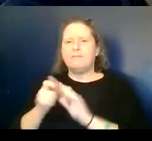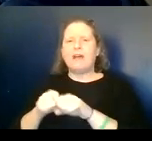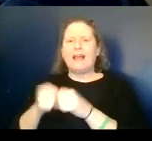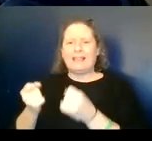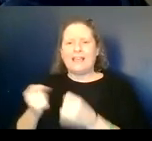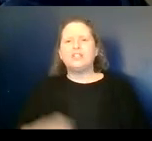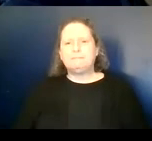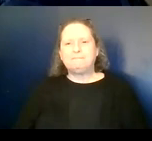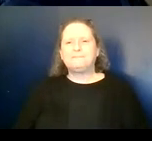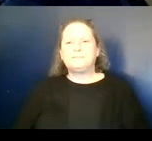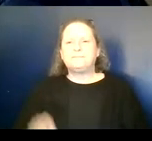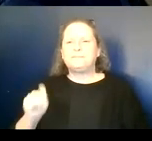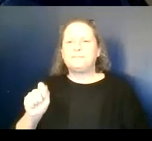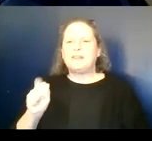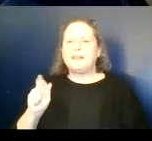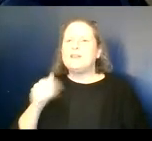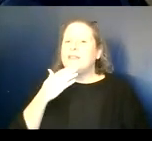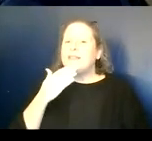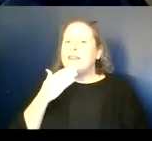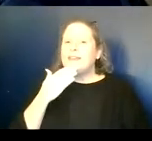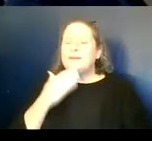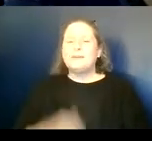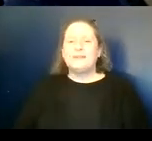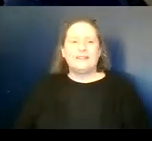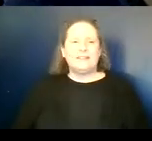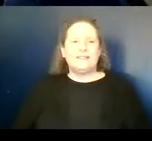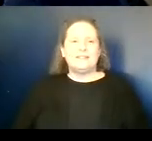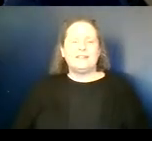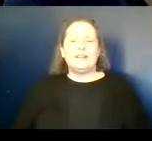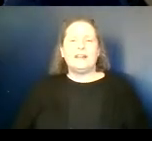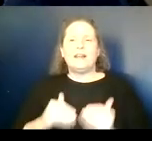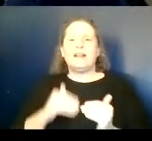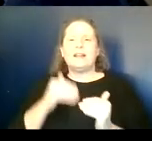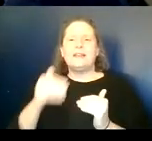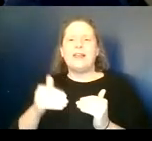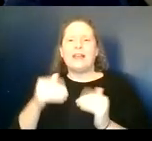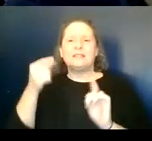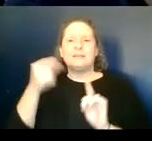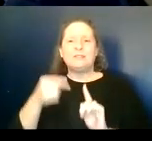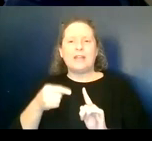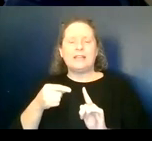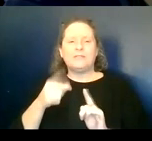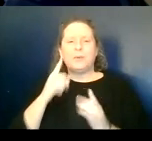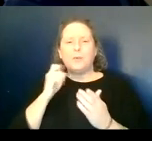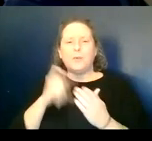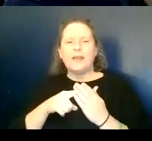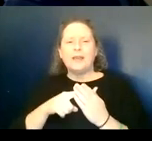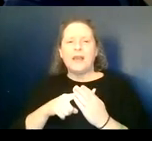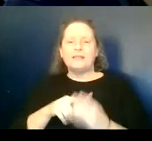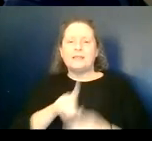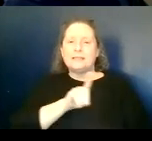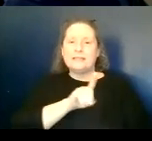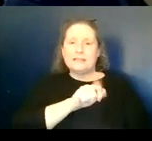Great. Thank you so much. Okay, so our next objective is to recognize the intersection of disability and sexual